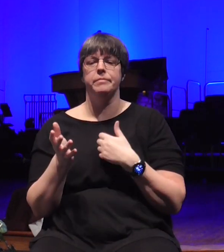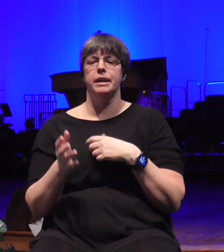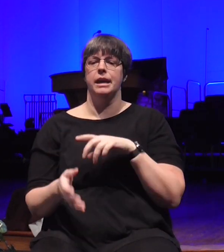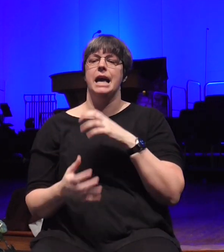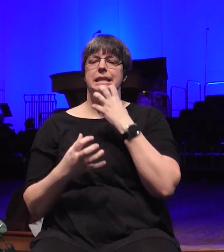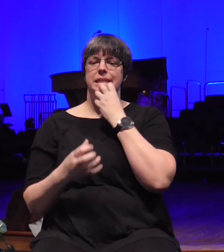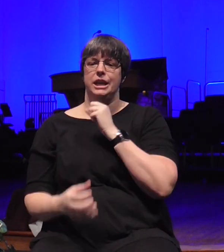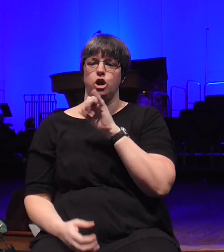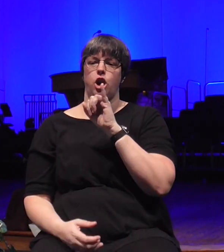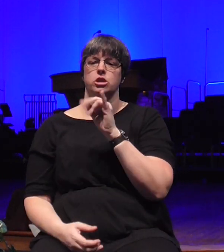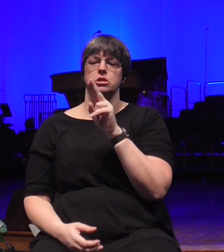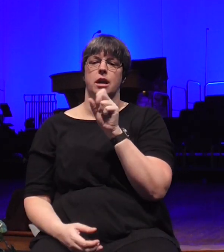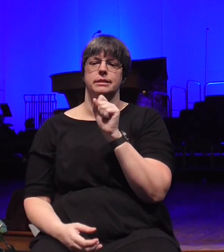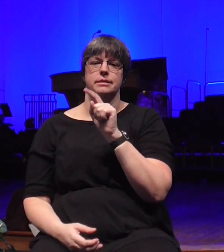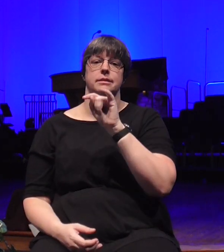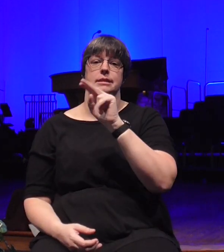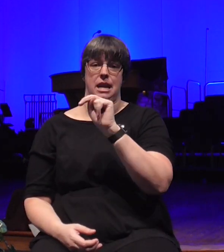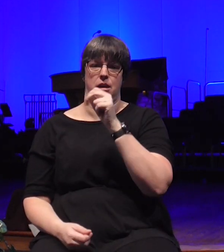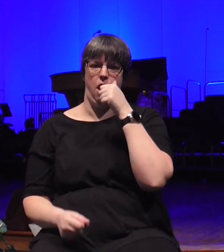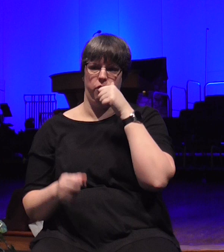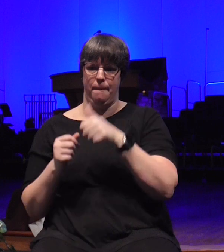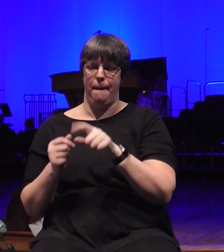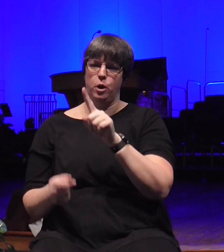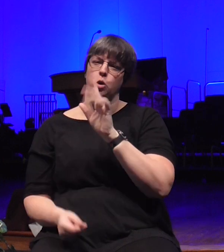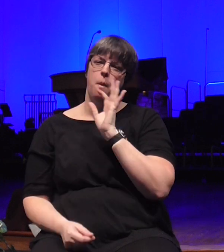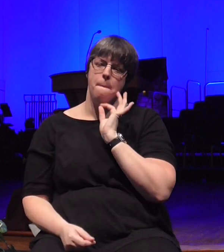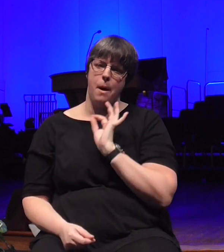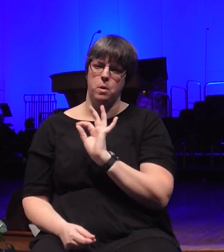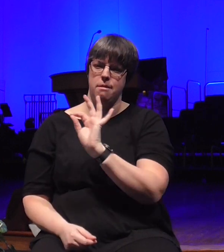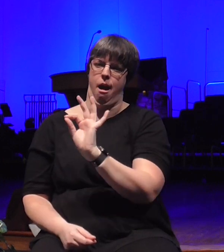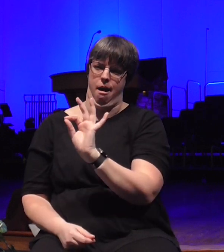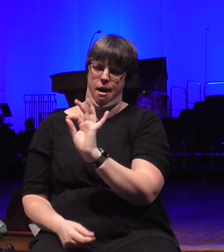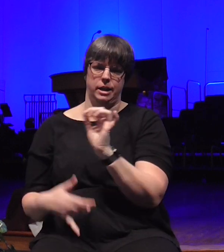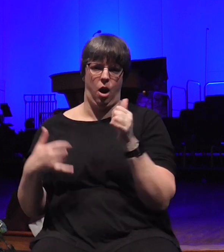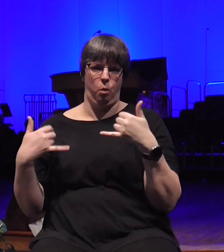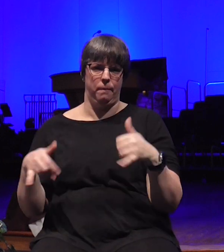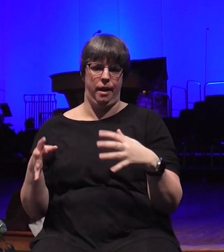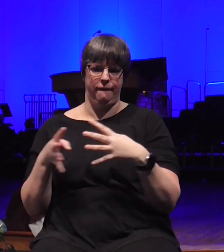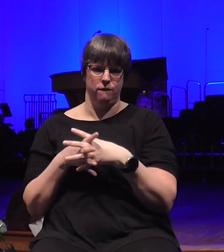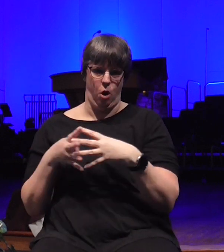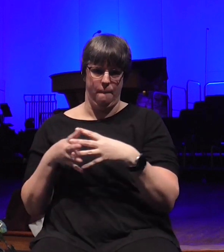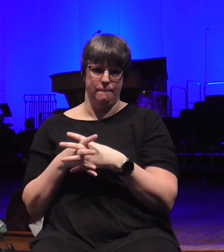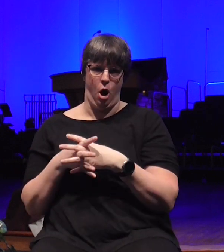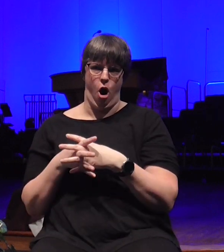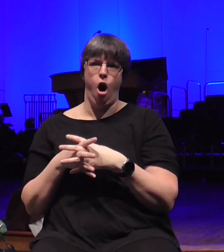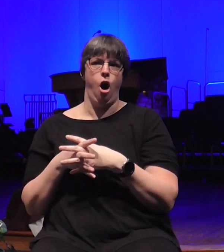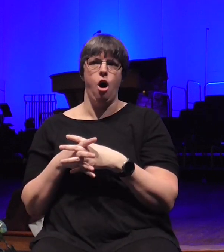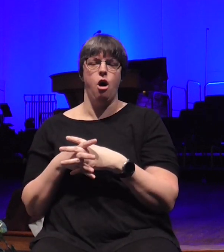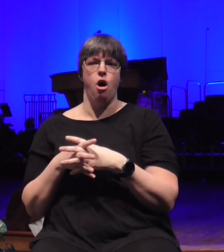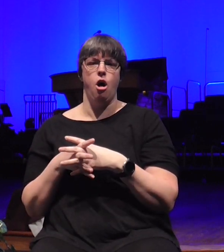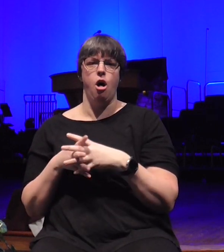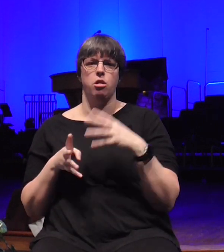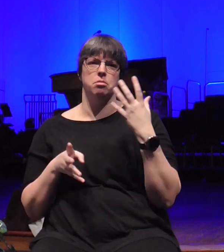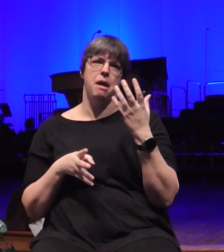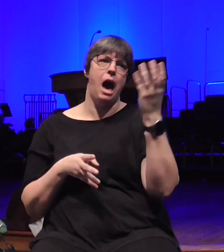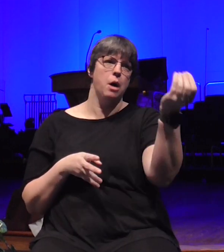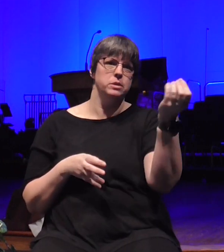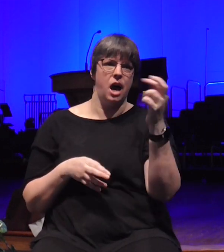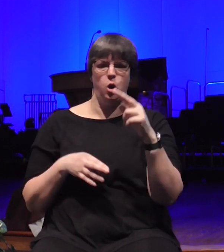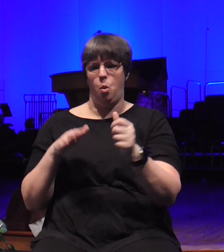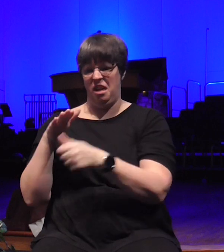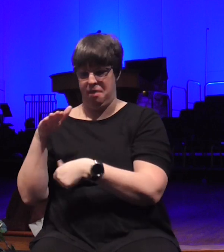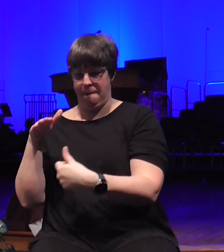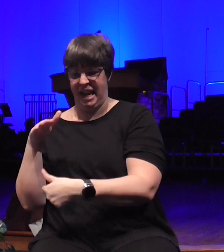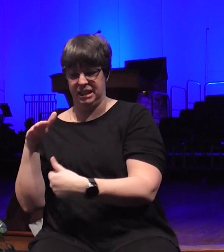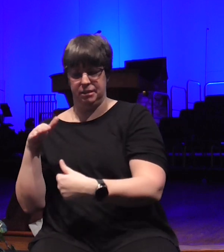Justin, remember when you were about 9 years old and we played football in the basement or outdoors when the weather was nice. It was so